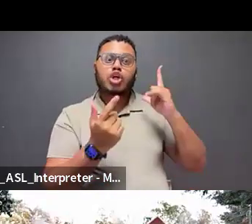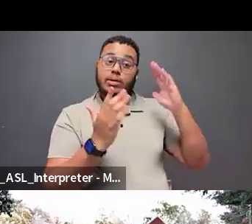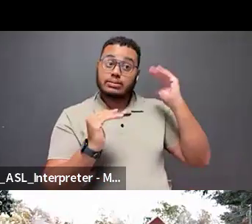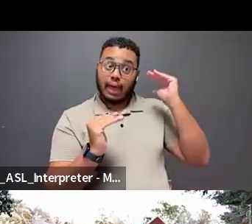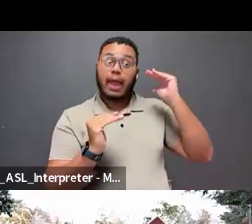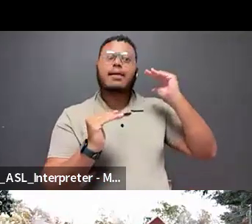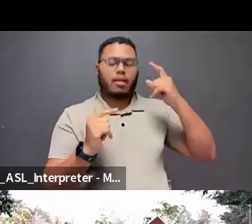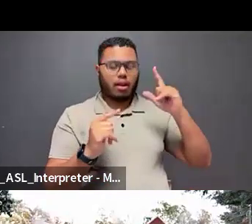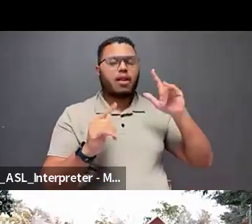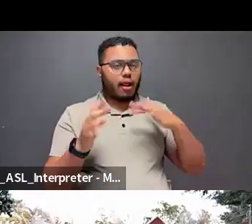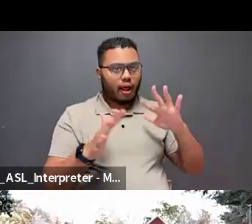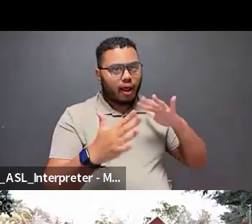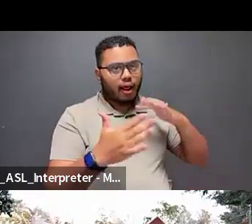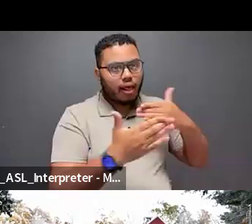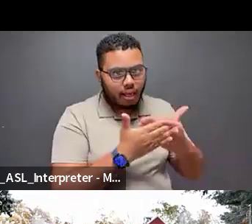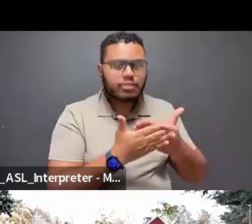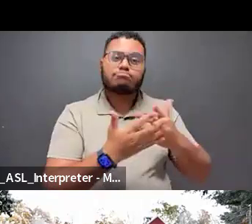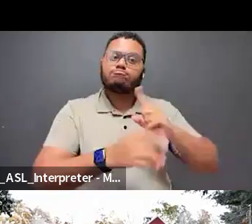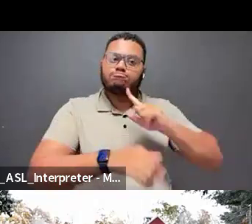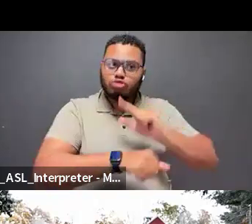what has been advertised.